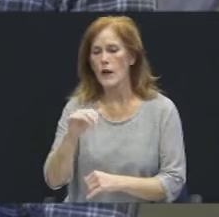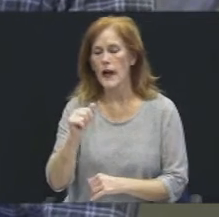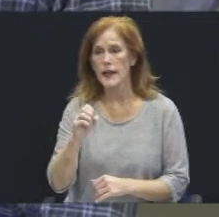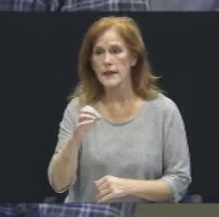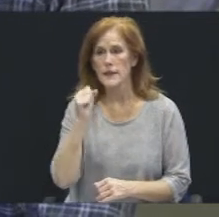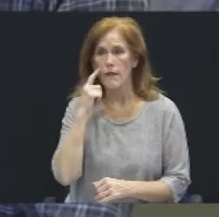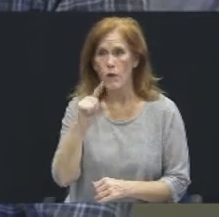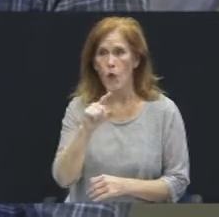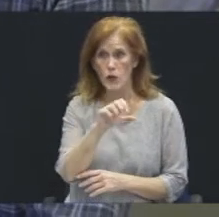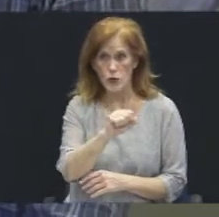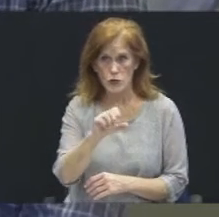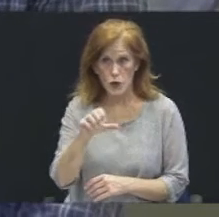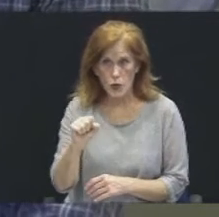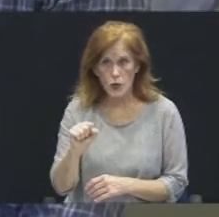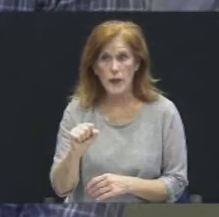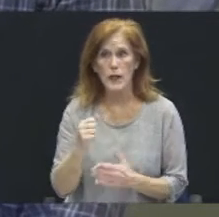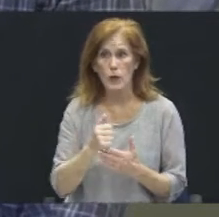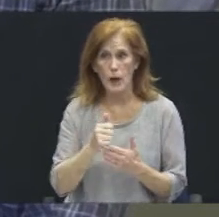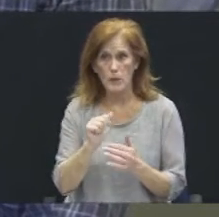their Social Security,